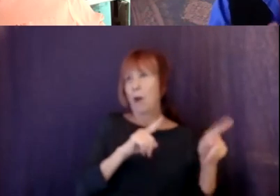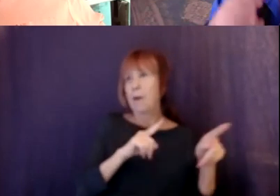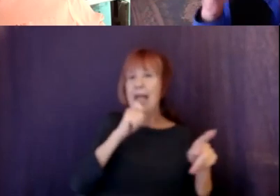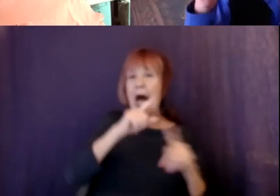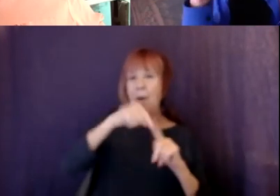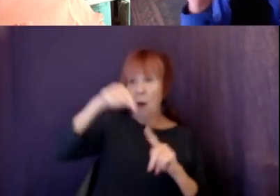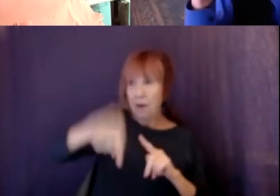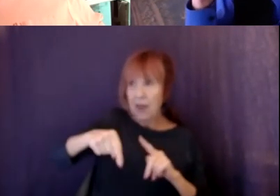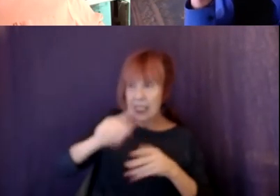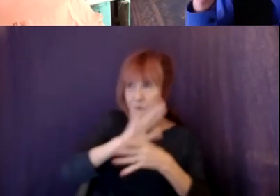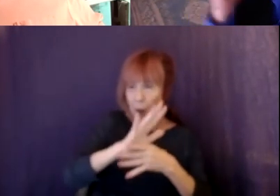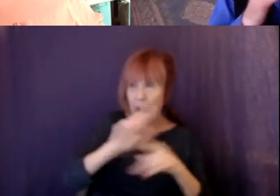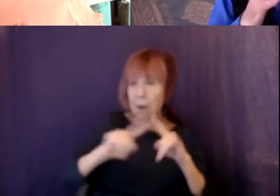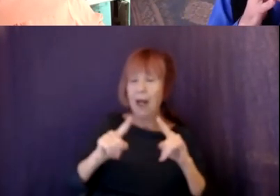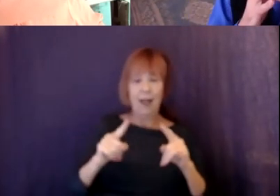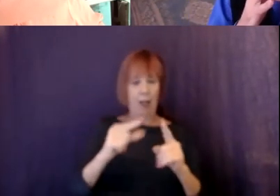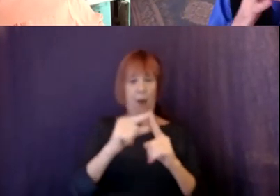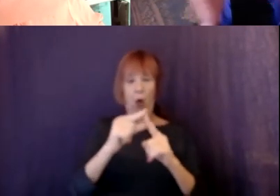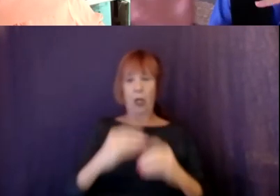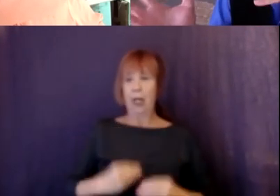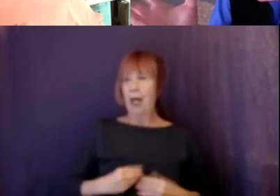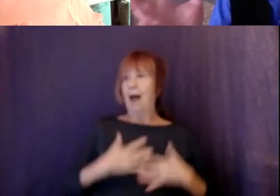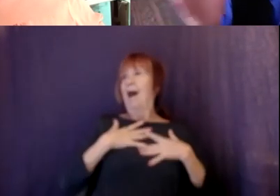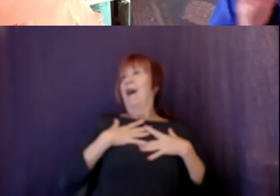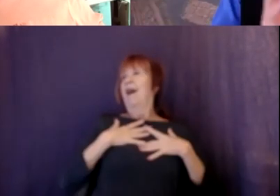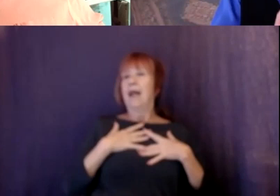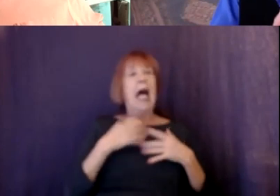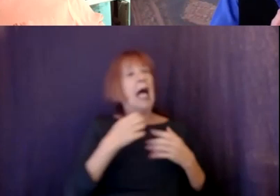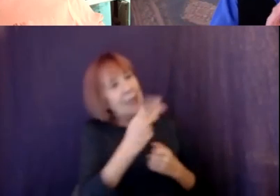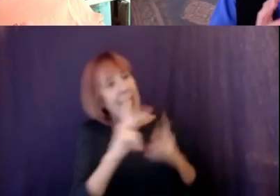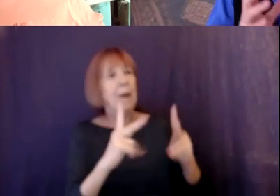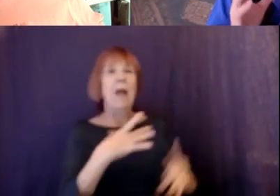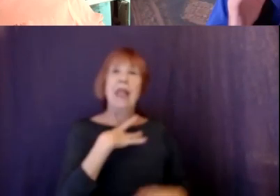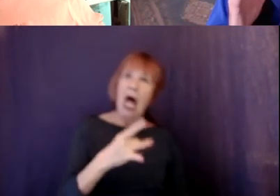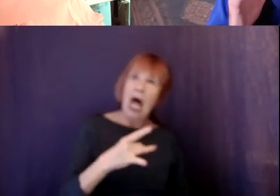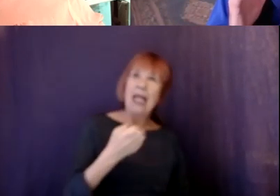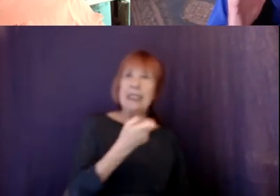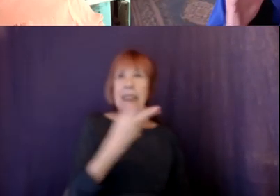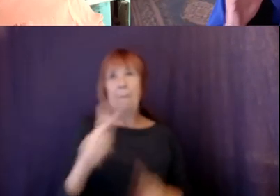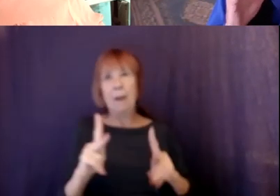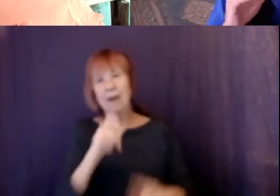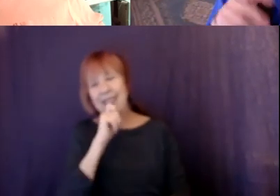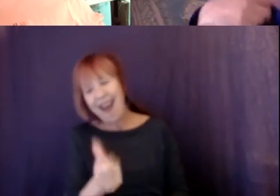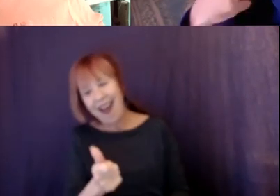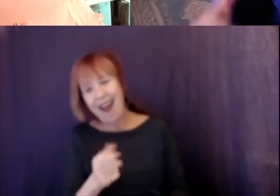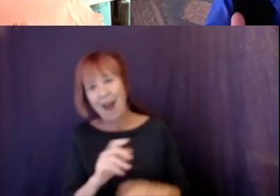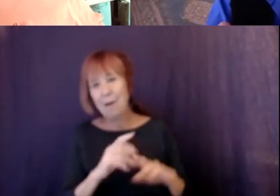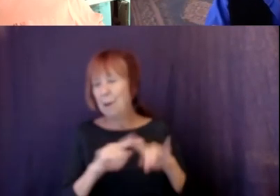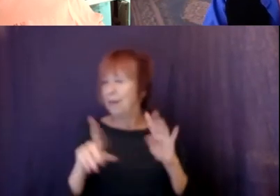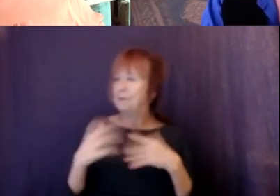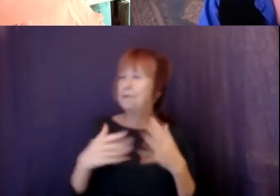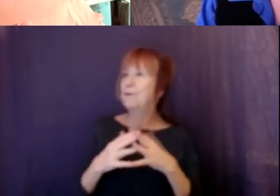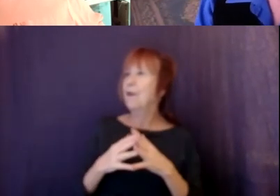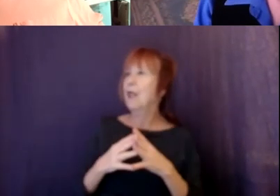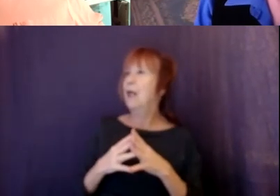this film, but the word inspiring. They go, some people like it, some people don't, but one